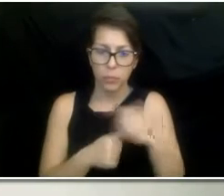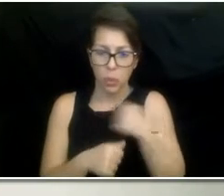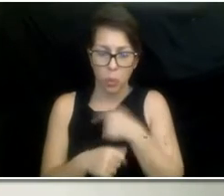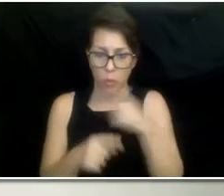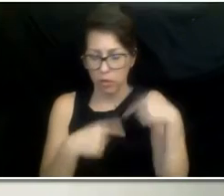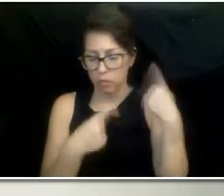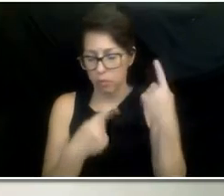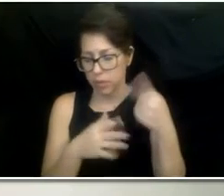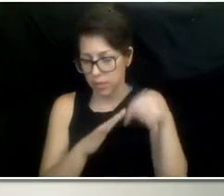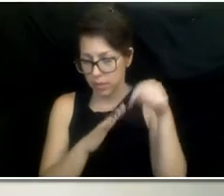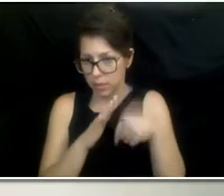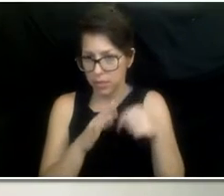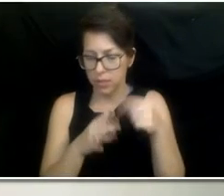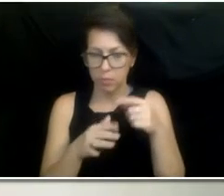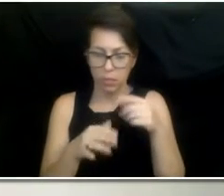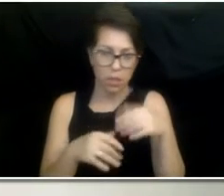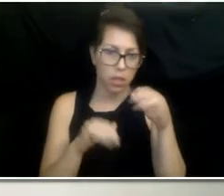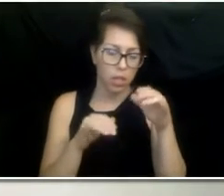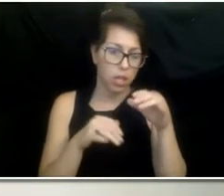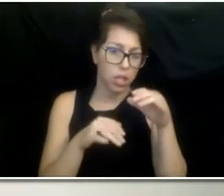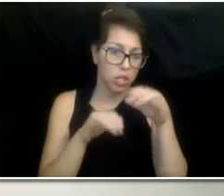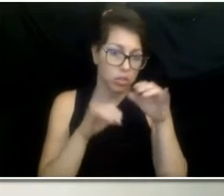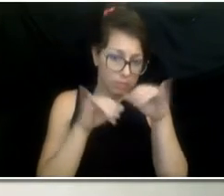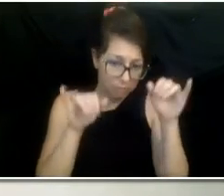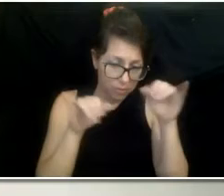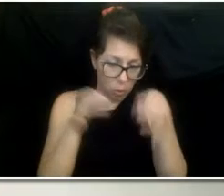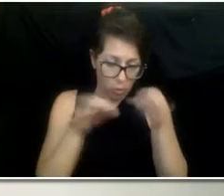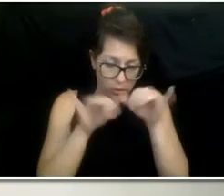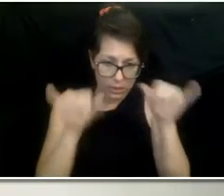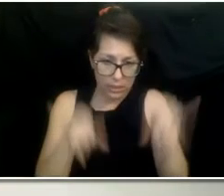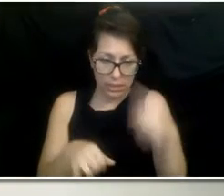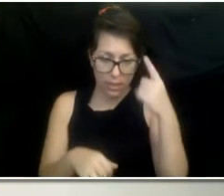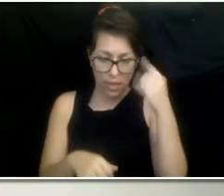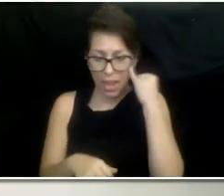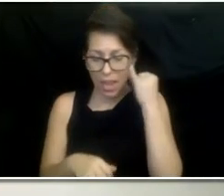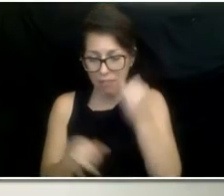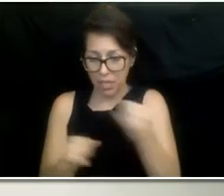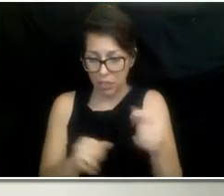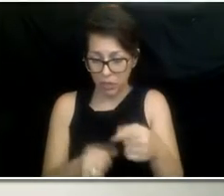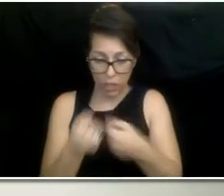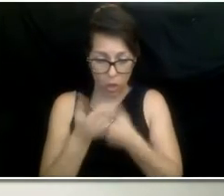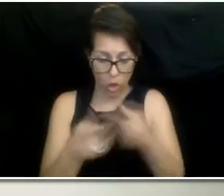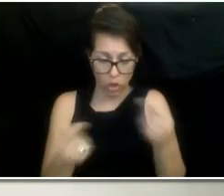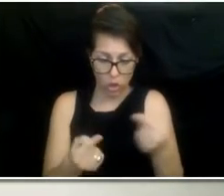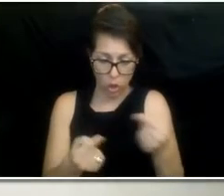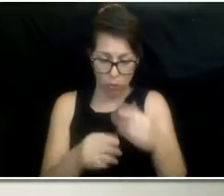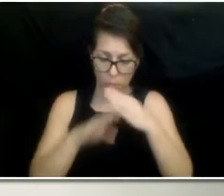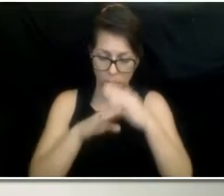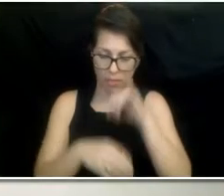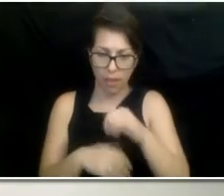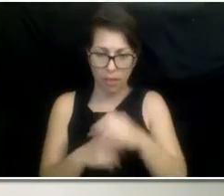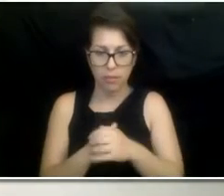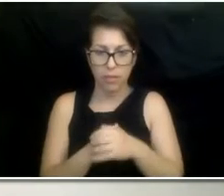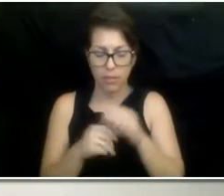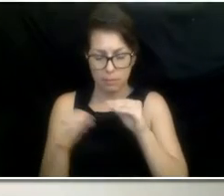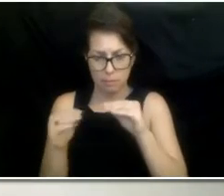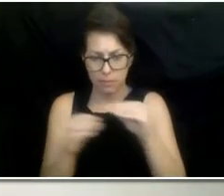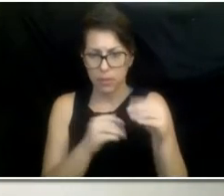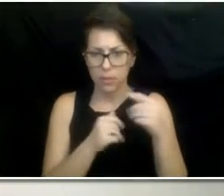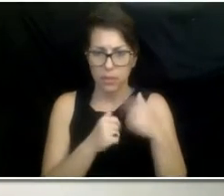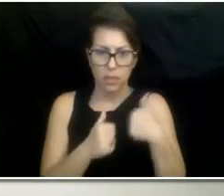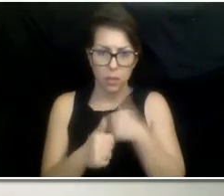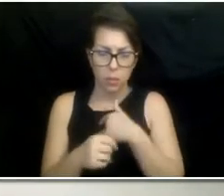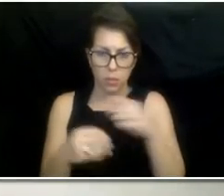ipv our victim Services Program in Red Hook Red Hook cares provides advocacy counseling and case management to individuals who have